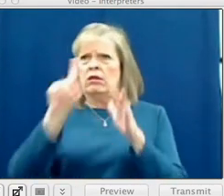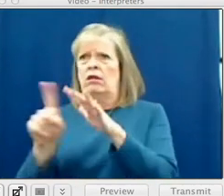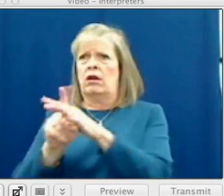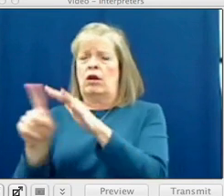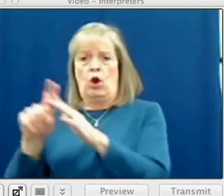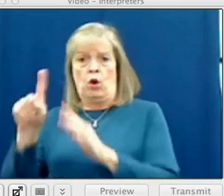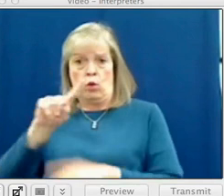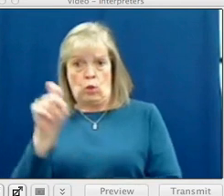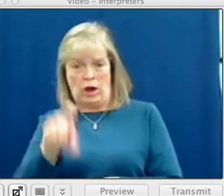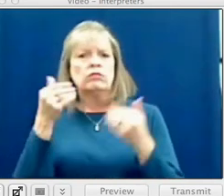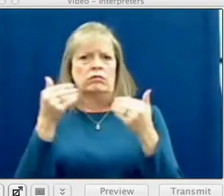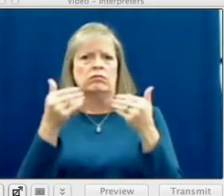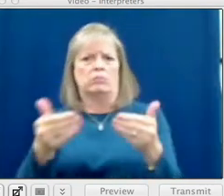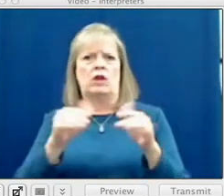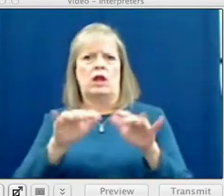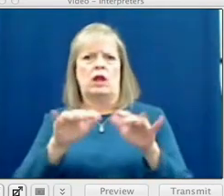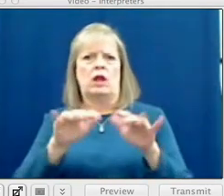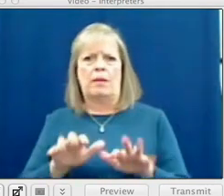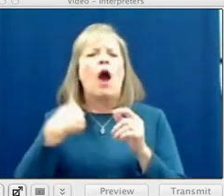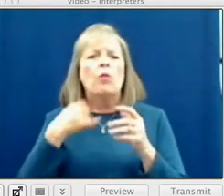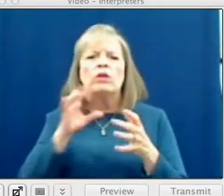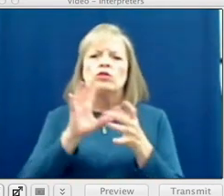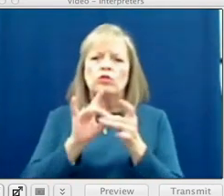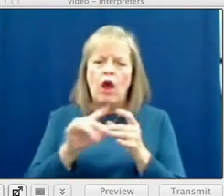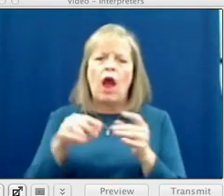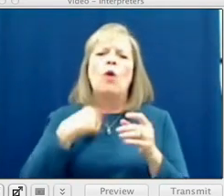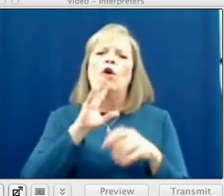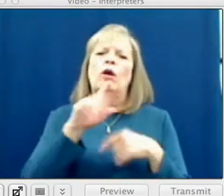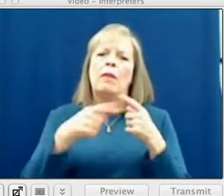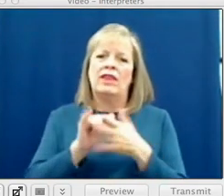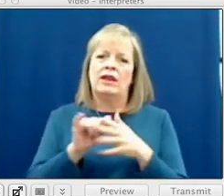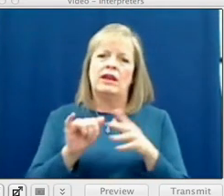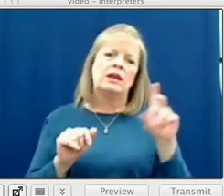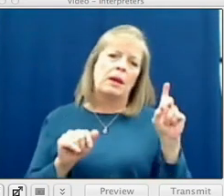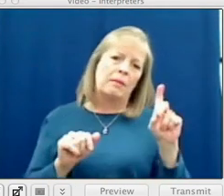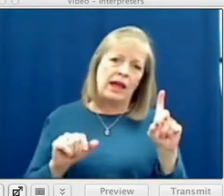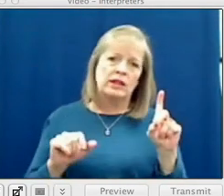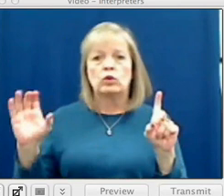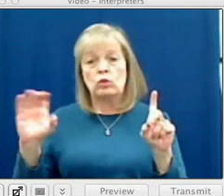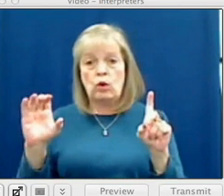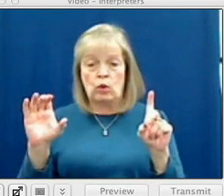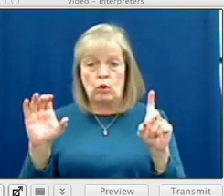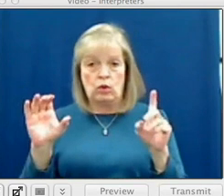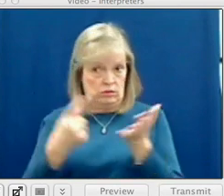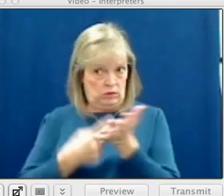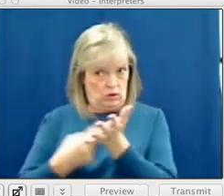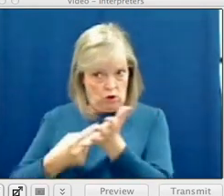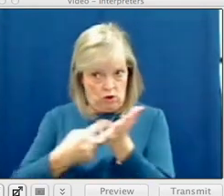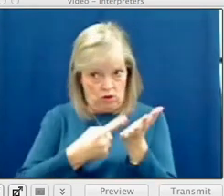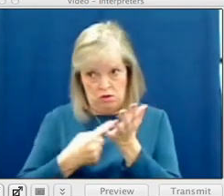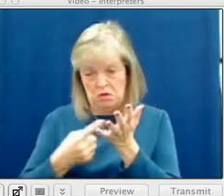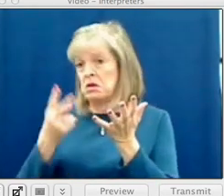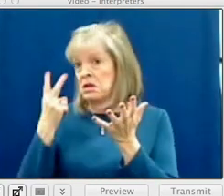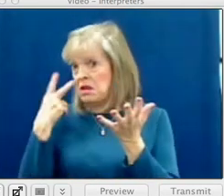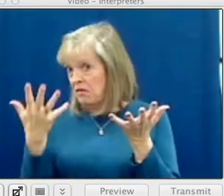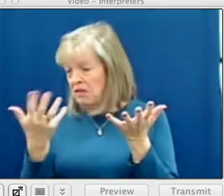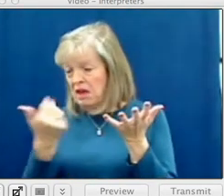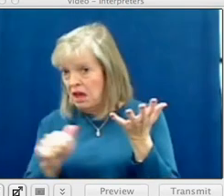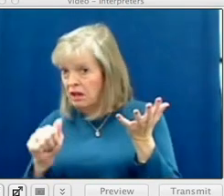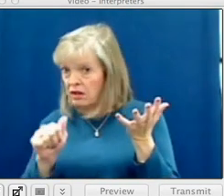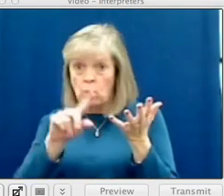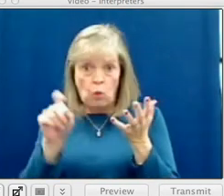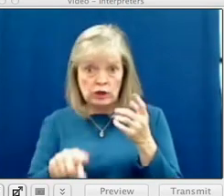at demands and controls and the examples associated with those to see if there are any questions about, again, how DCS,